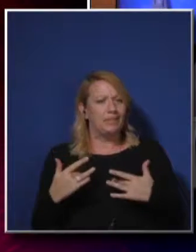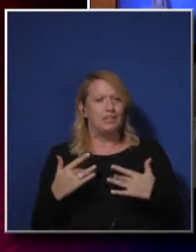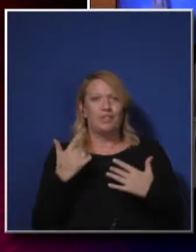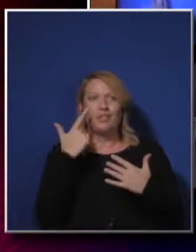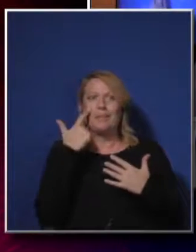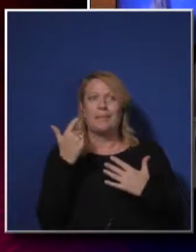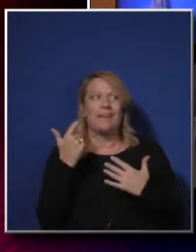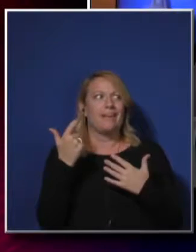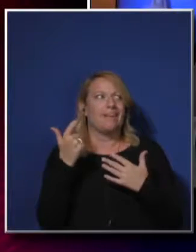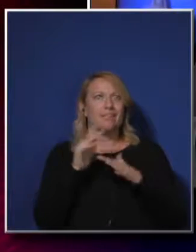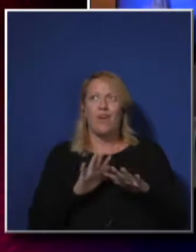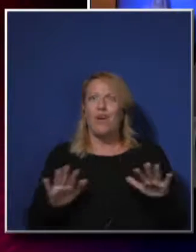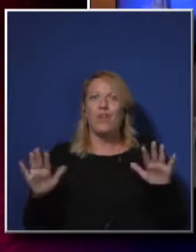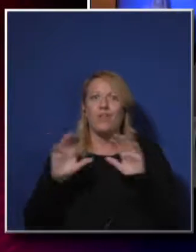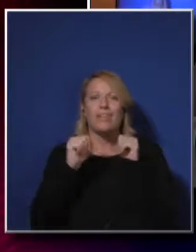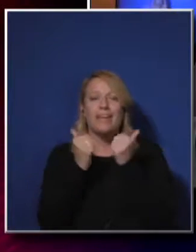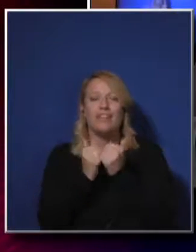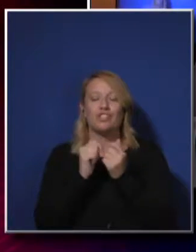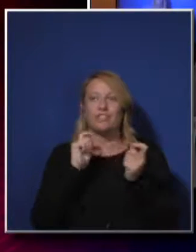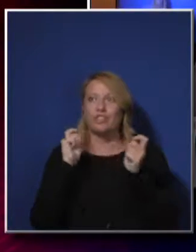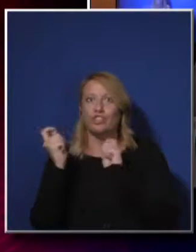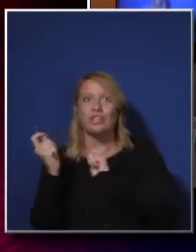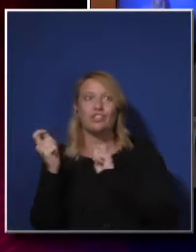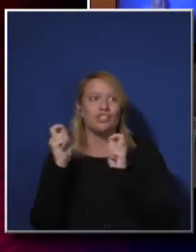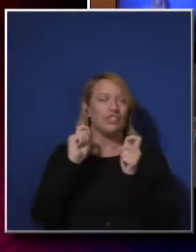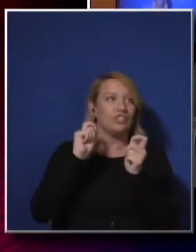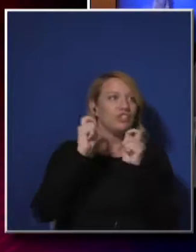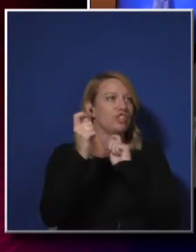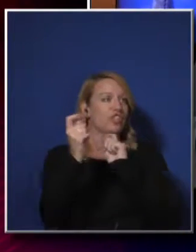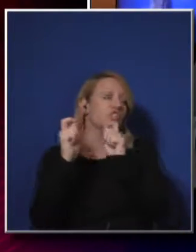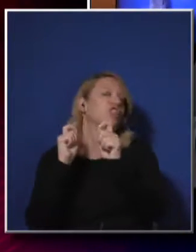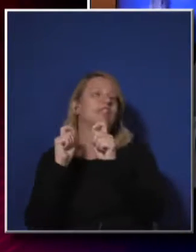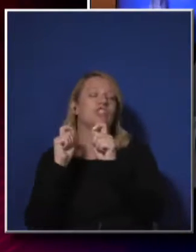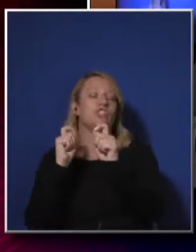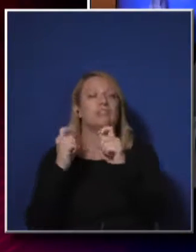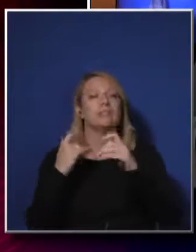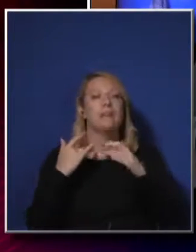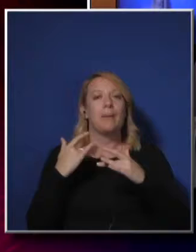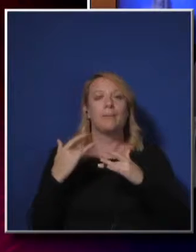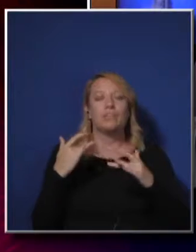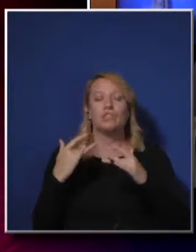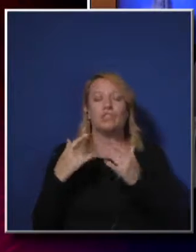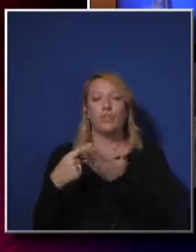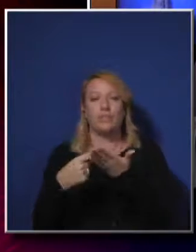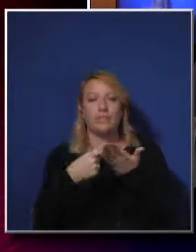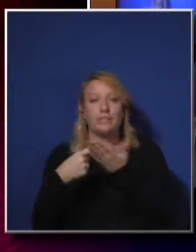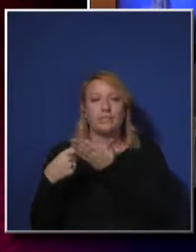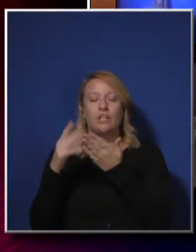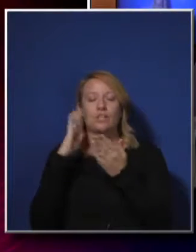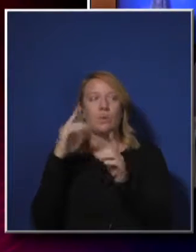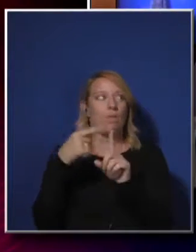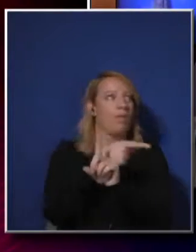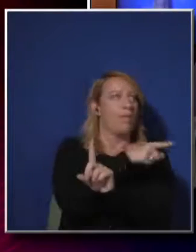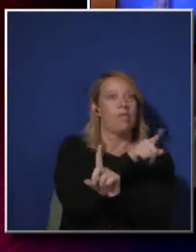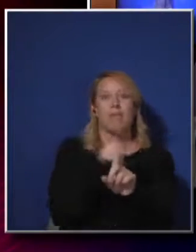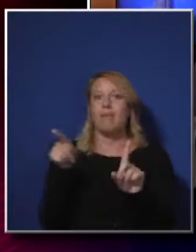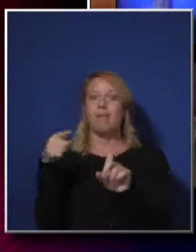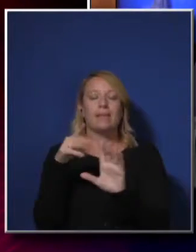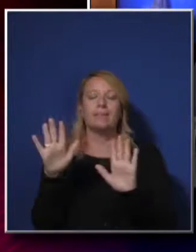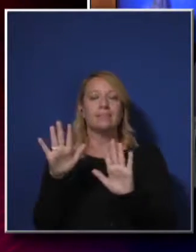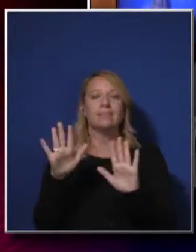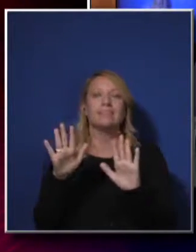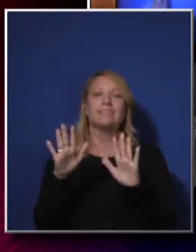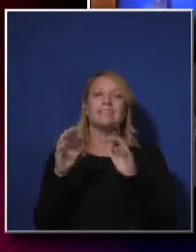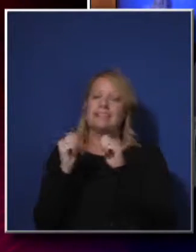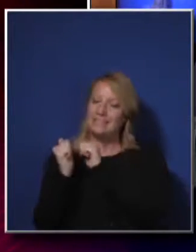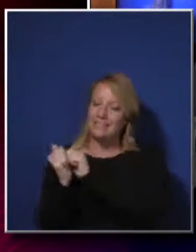are happening, it will start going into different directions. And the way for us to make sure we're moving